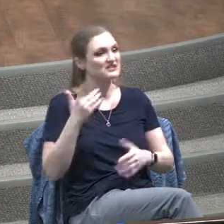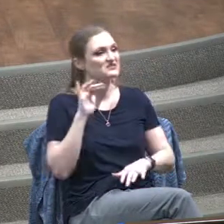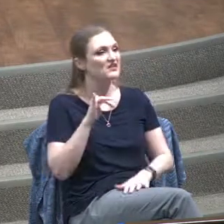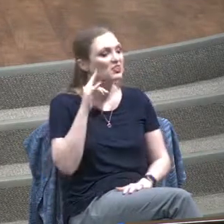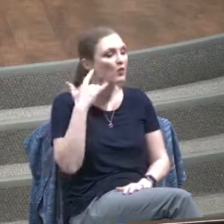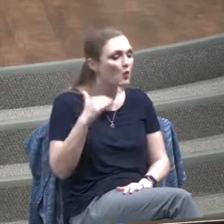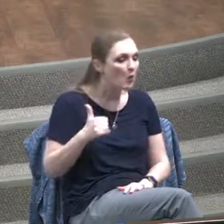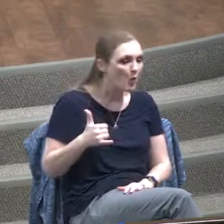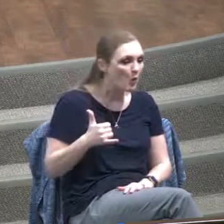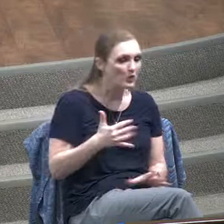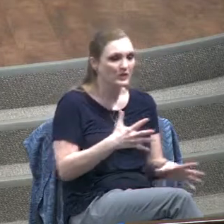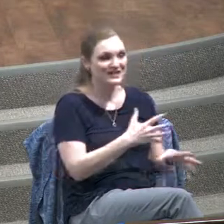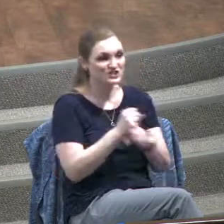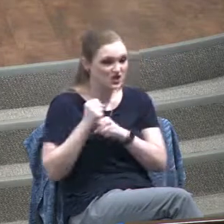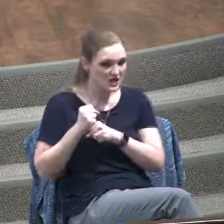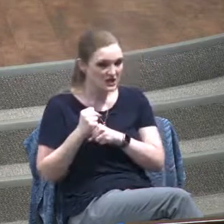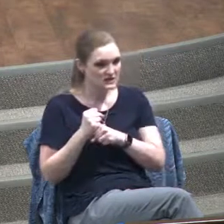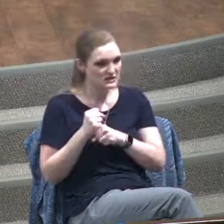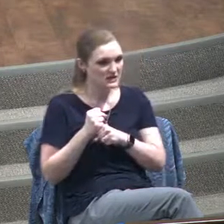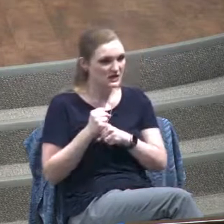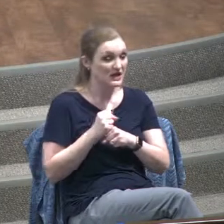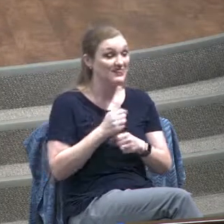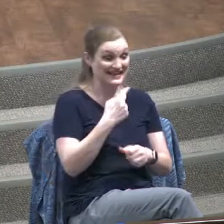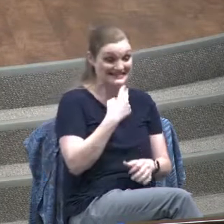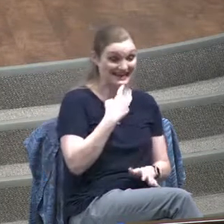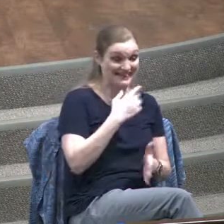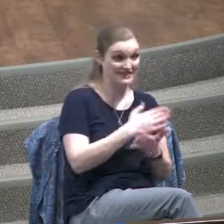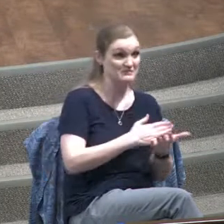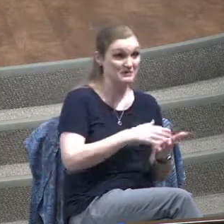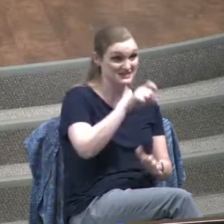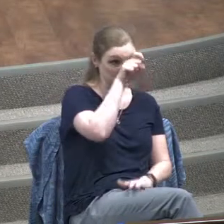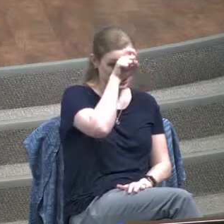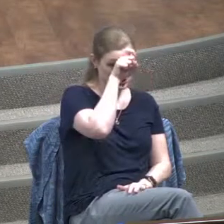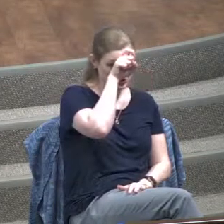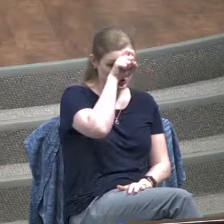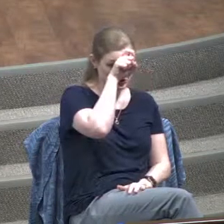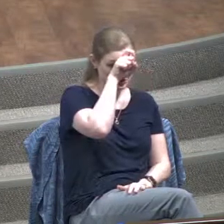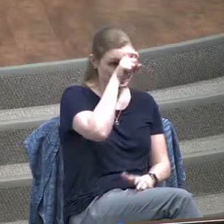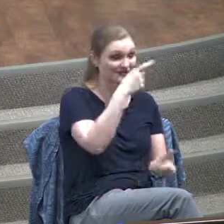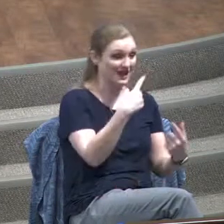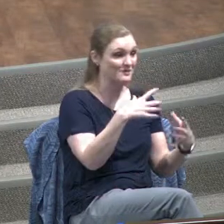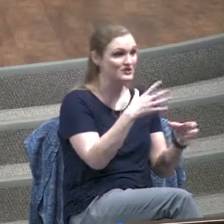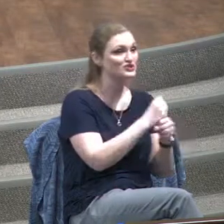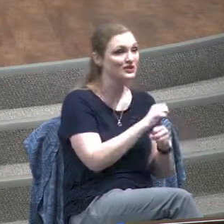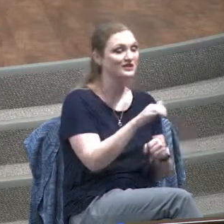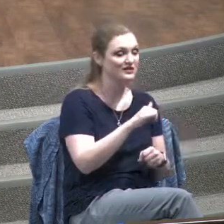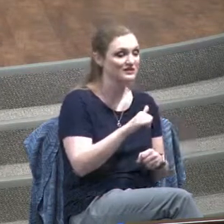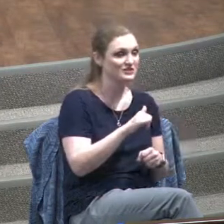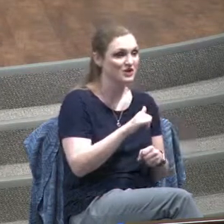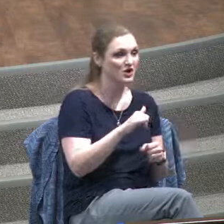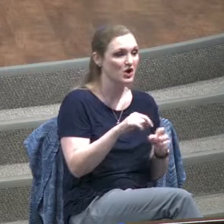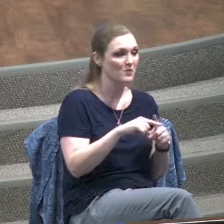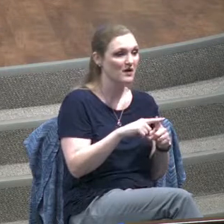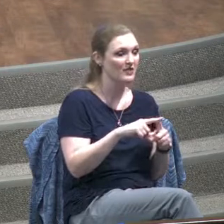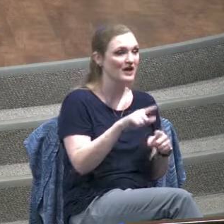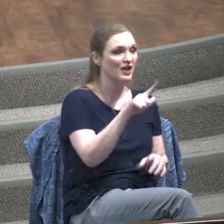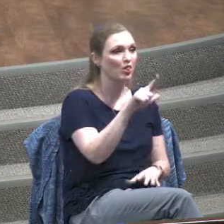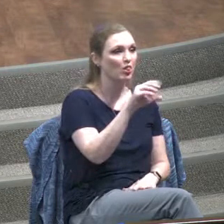They say some of the Egyptians even came in and took some of the stuff to Egypt with them. But Solomon's temple was